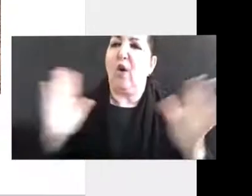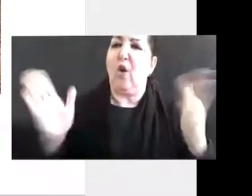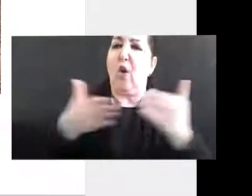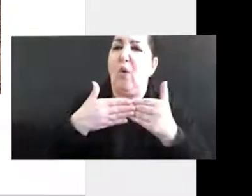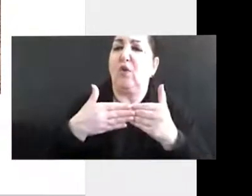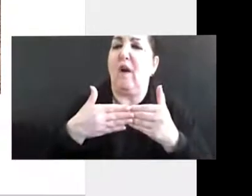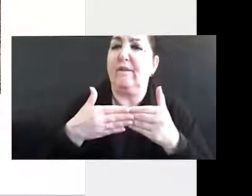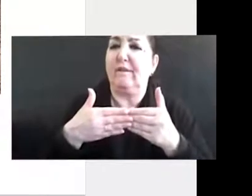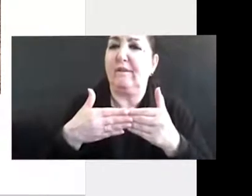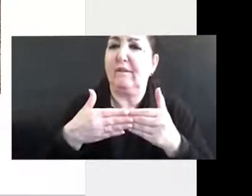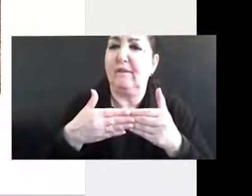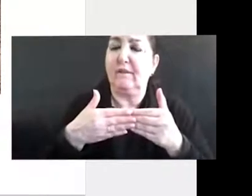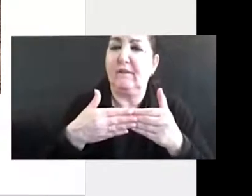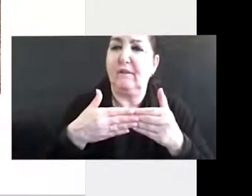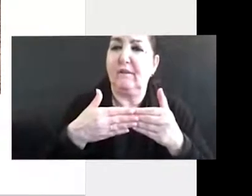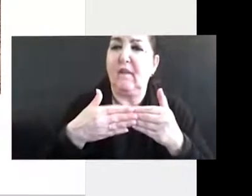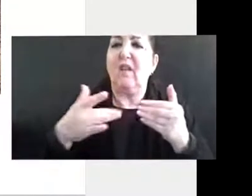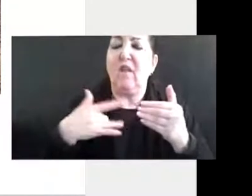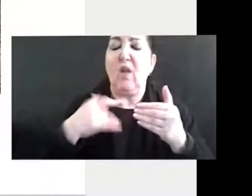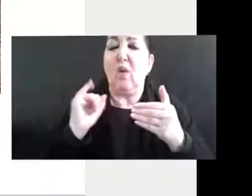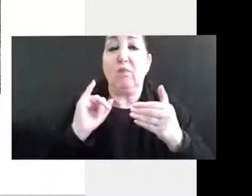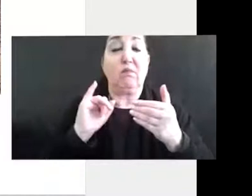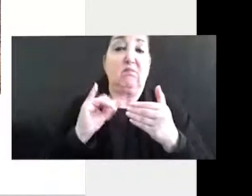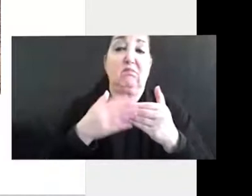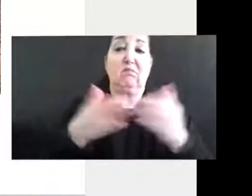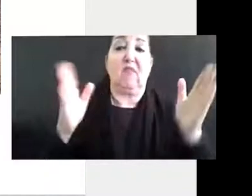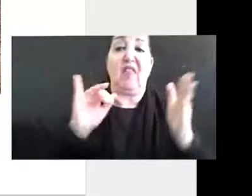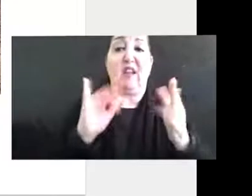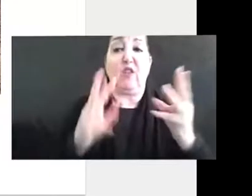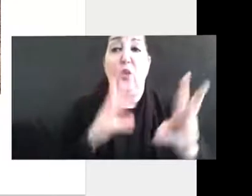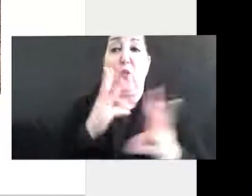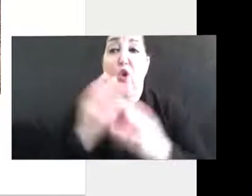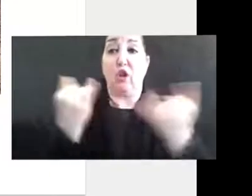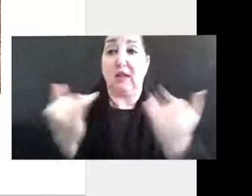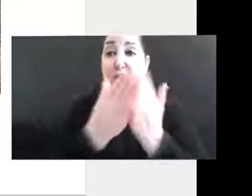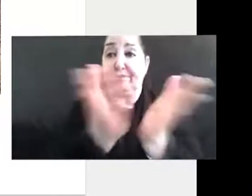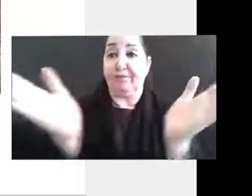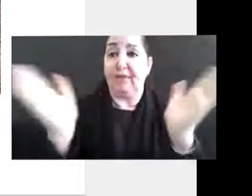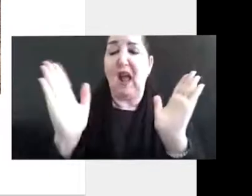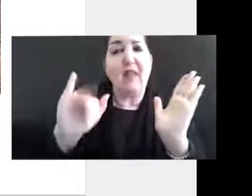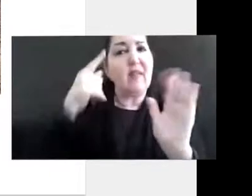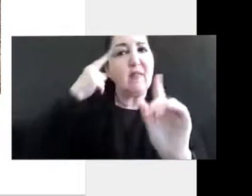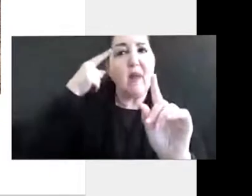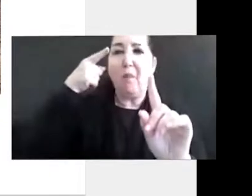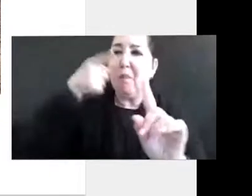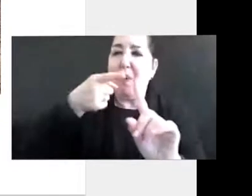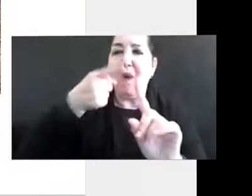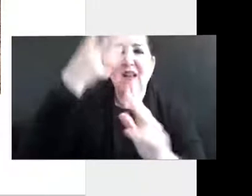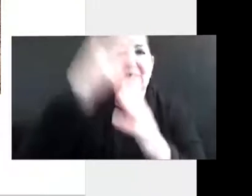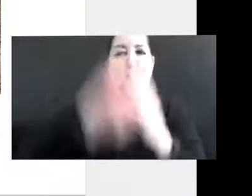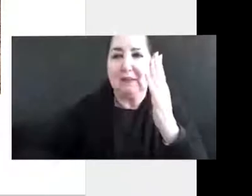close off and think that, okay, this is how the world is now. I think the point is missed